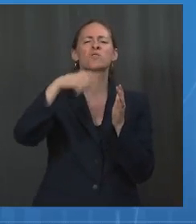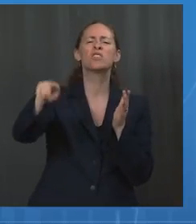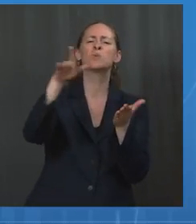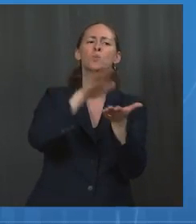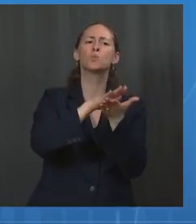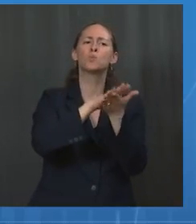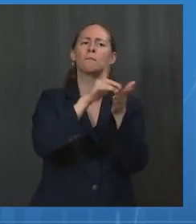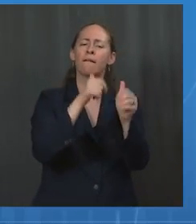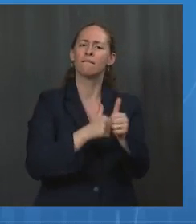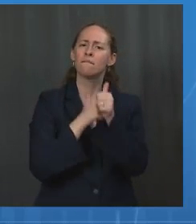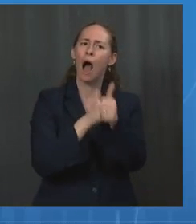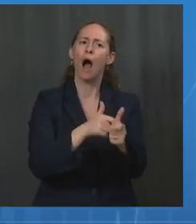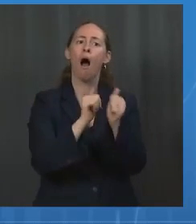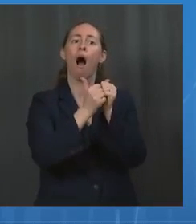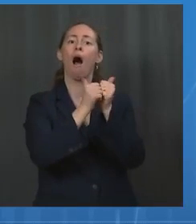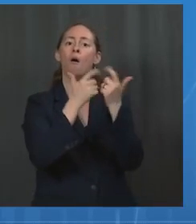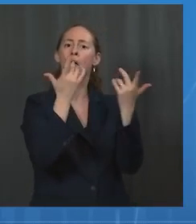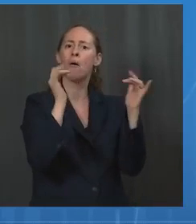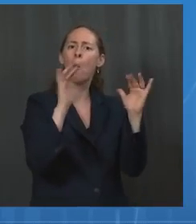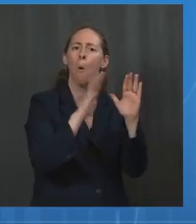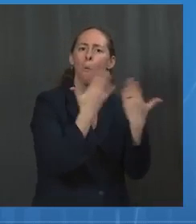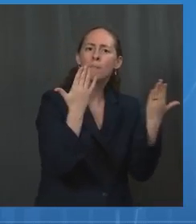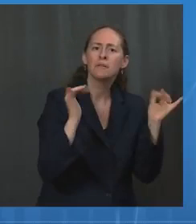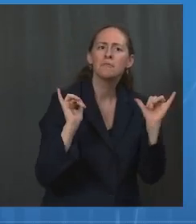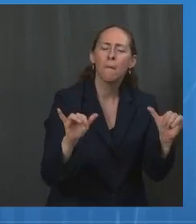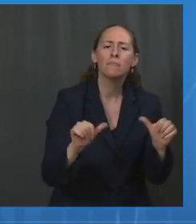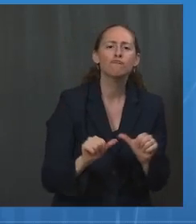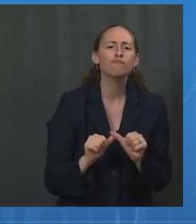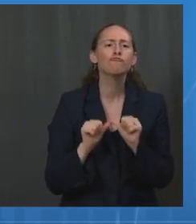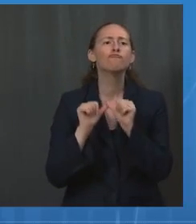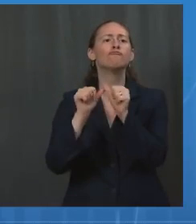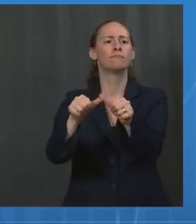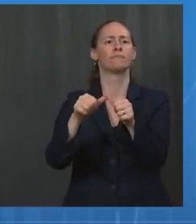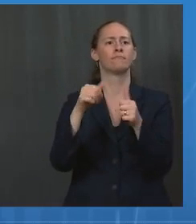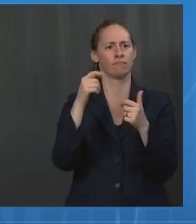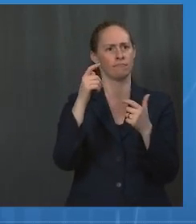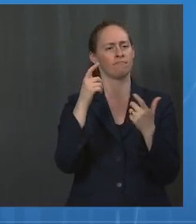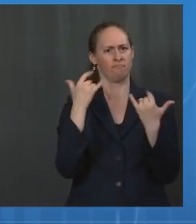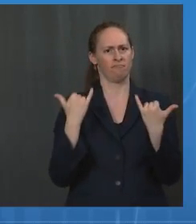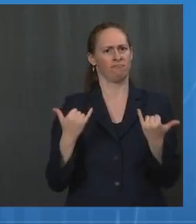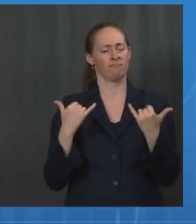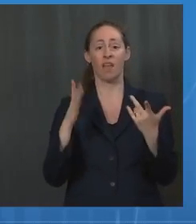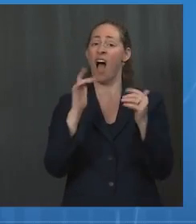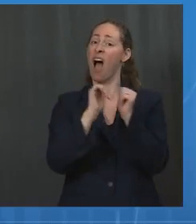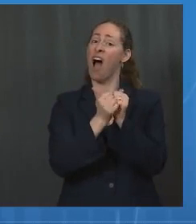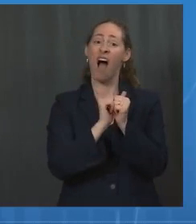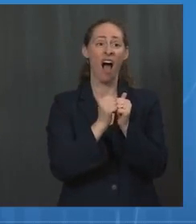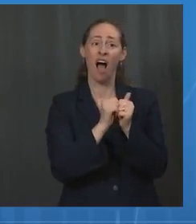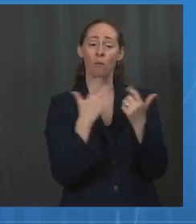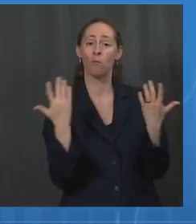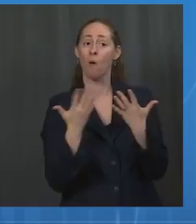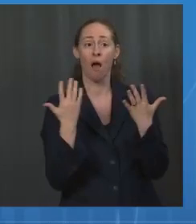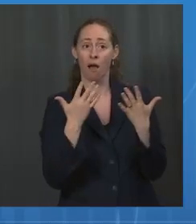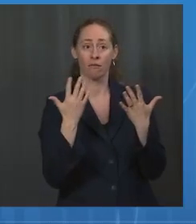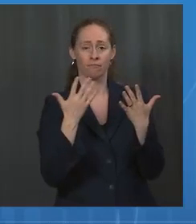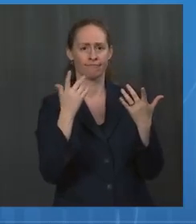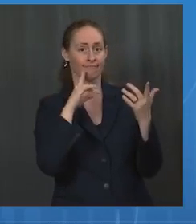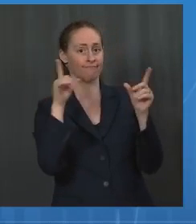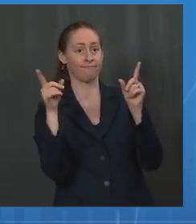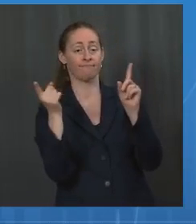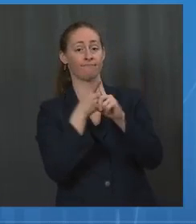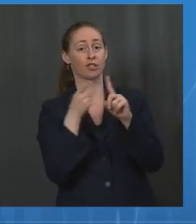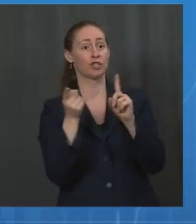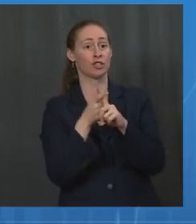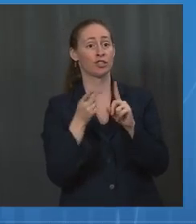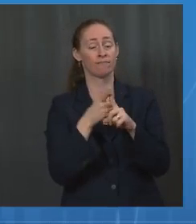a safe and healthy learning environment in this unprecedented academic year ahead. Evidence has repeatedly demonstrated